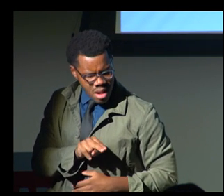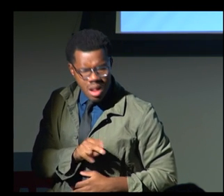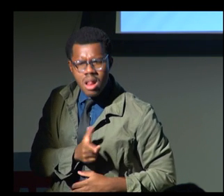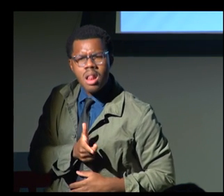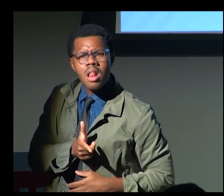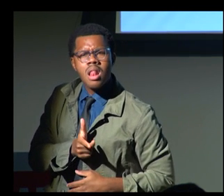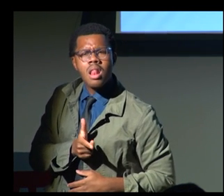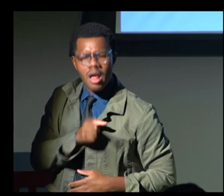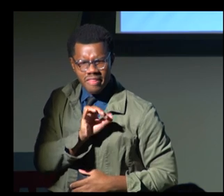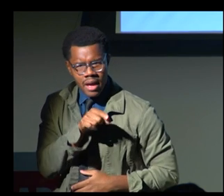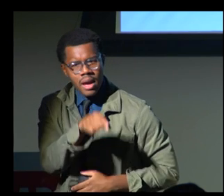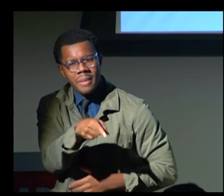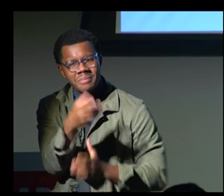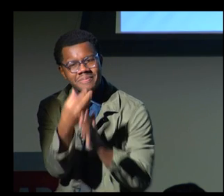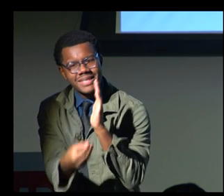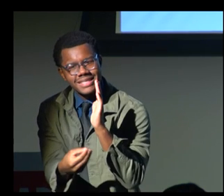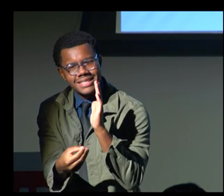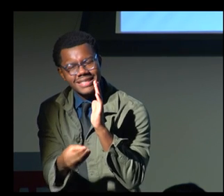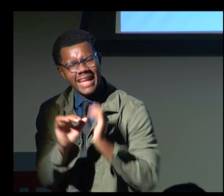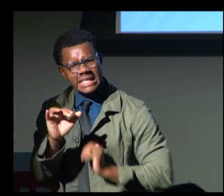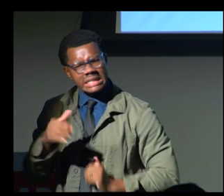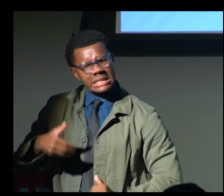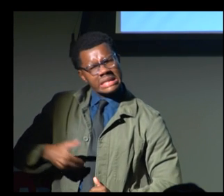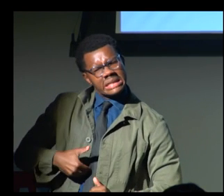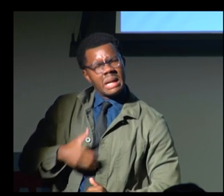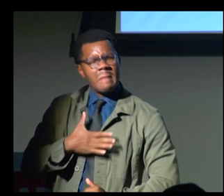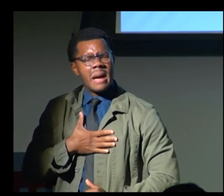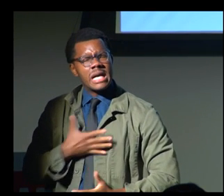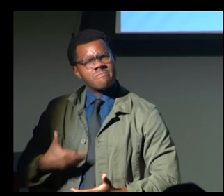ingredient, which I like to call intuition.